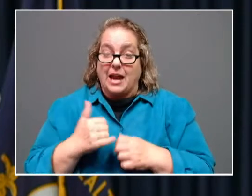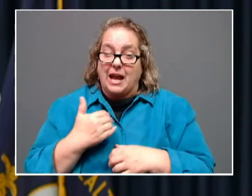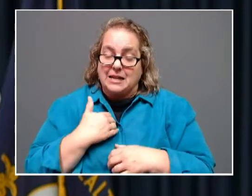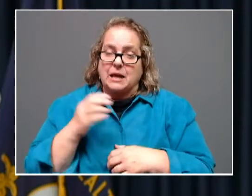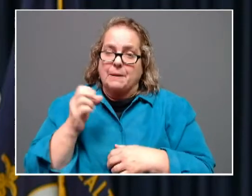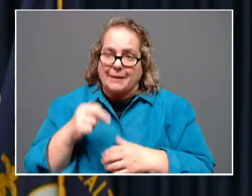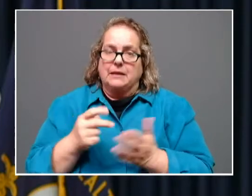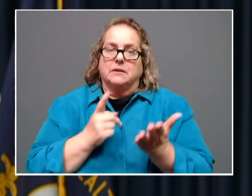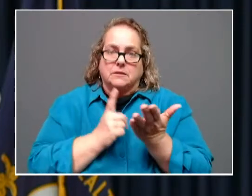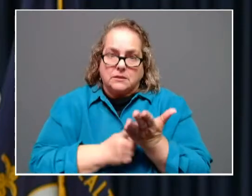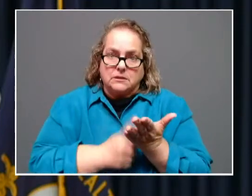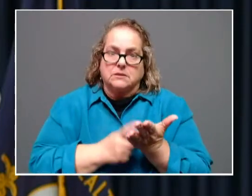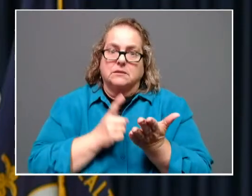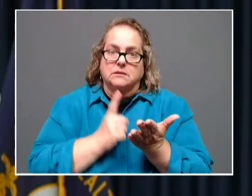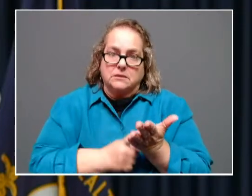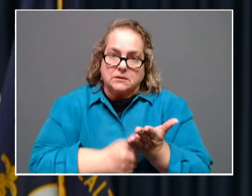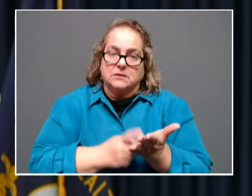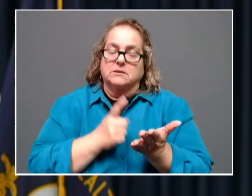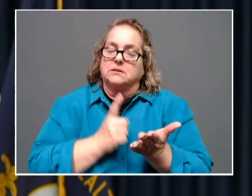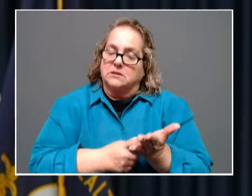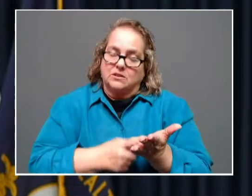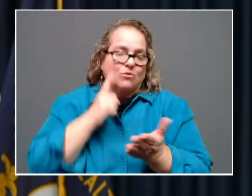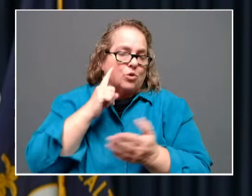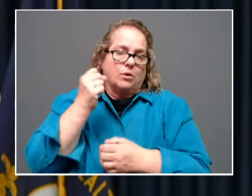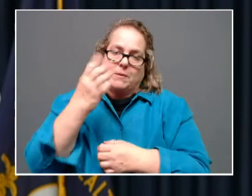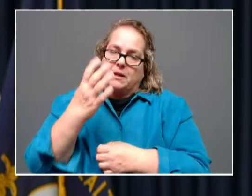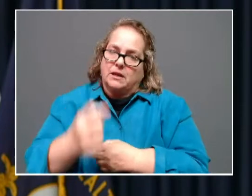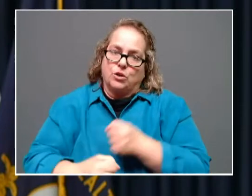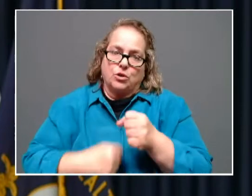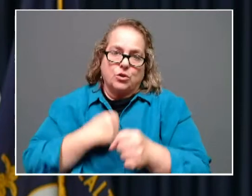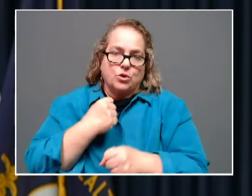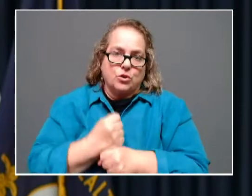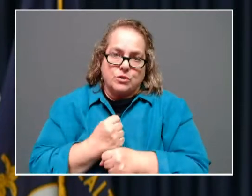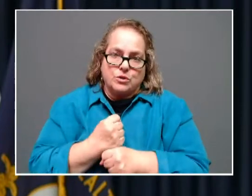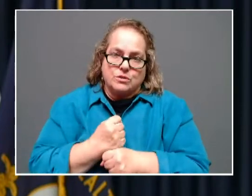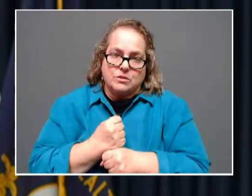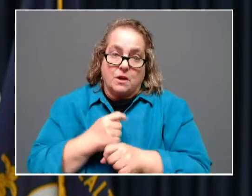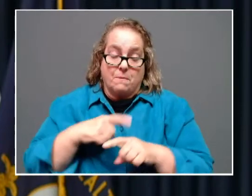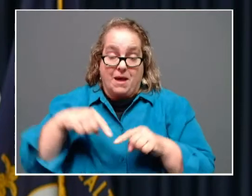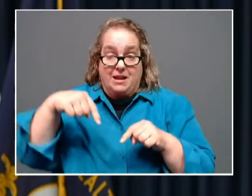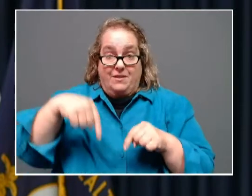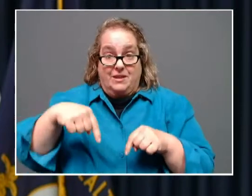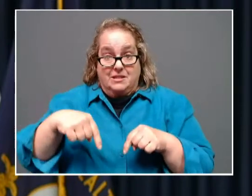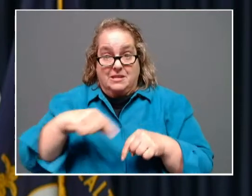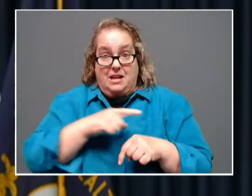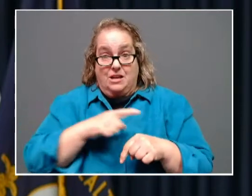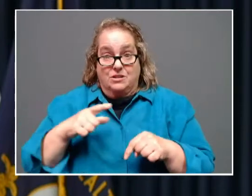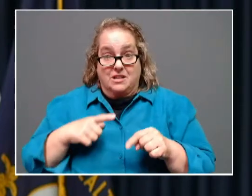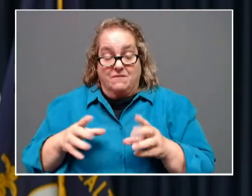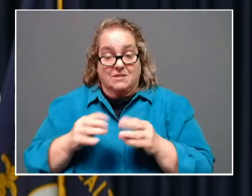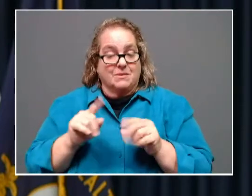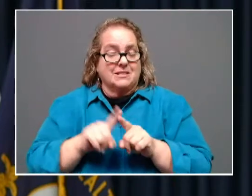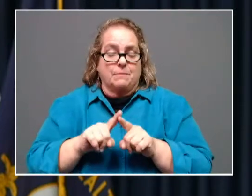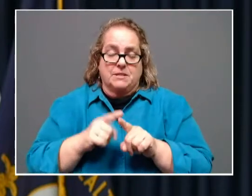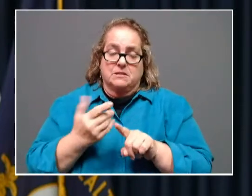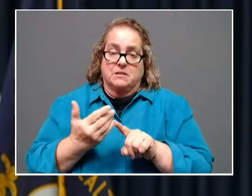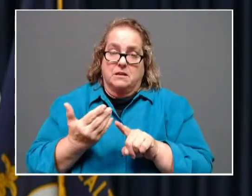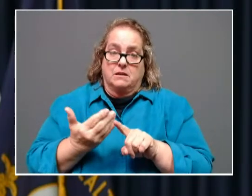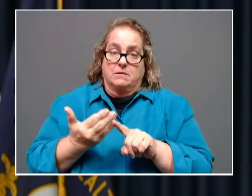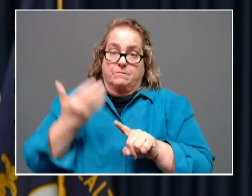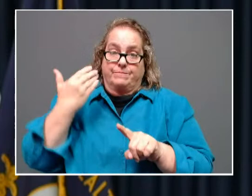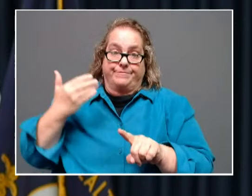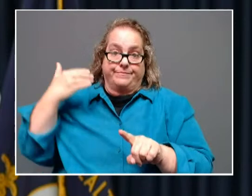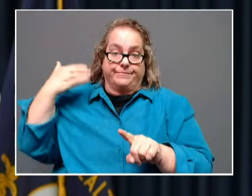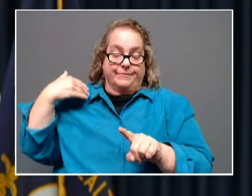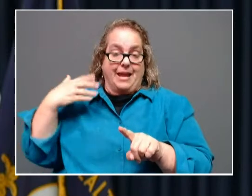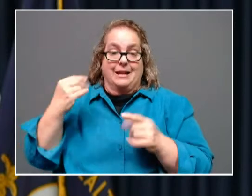about for years. But this session, like the last one and many before it, the General Assembly